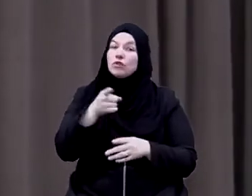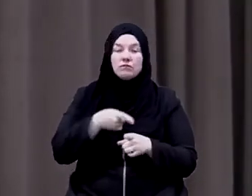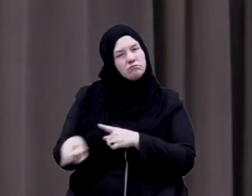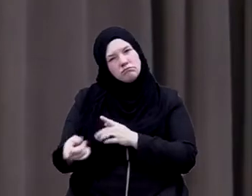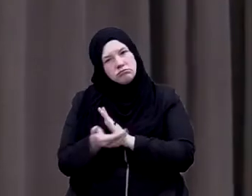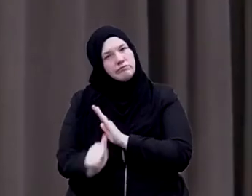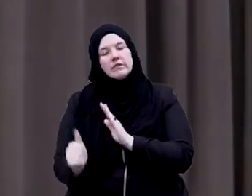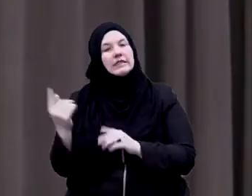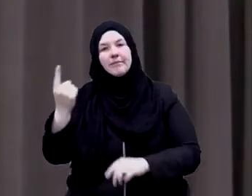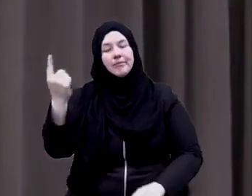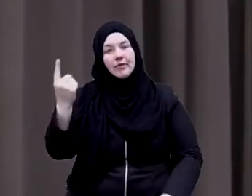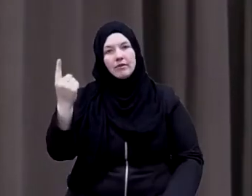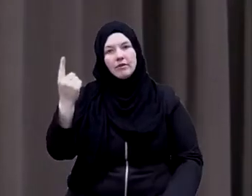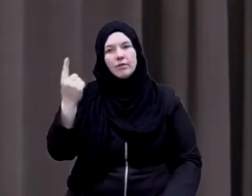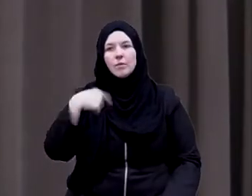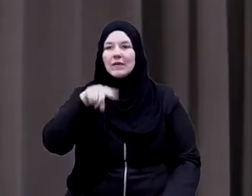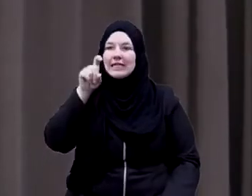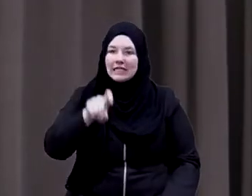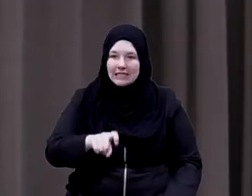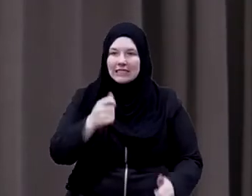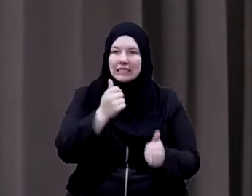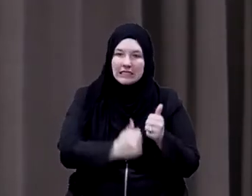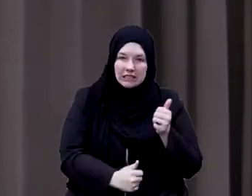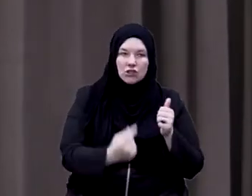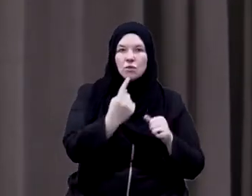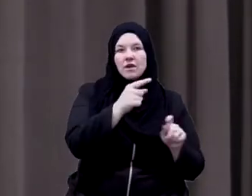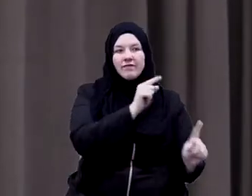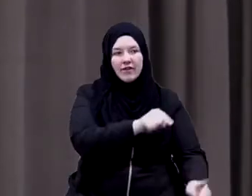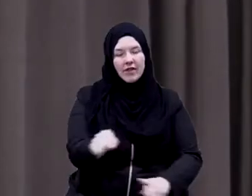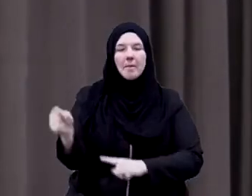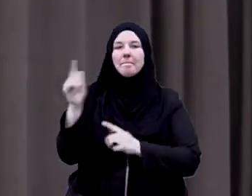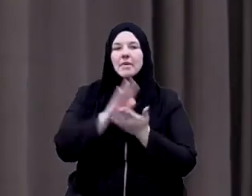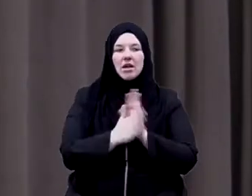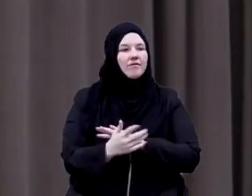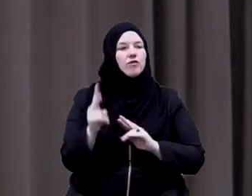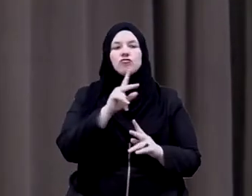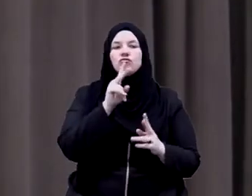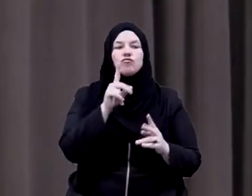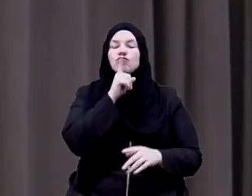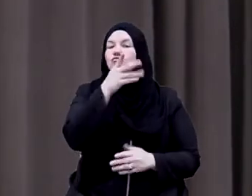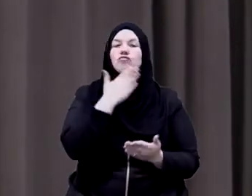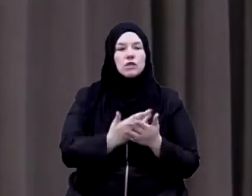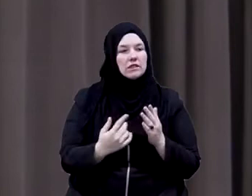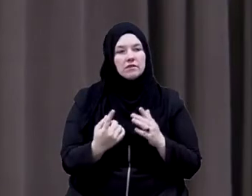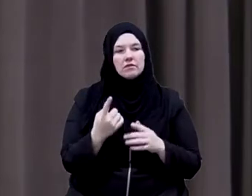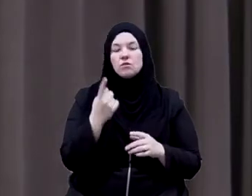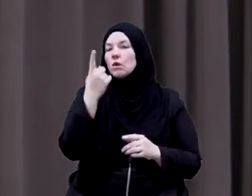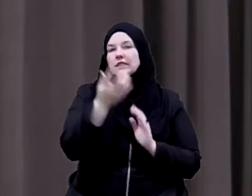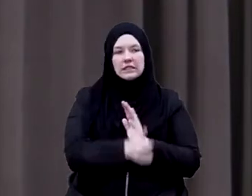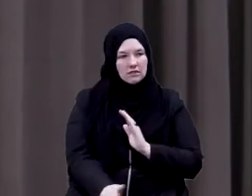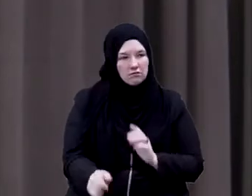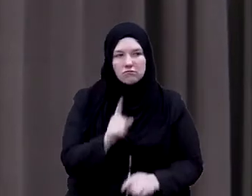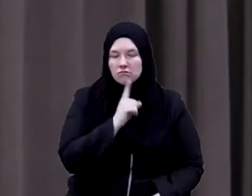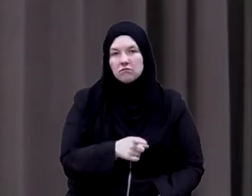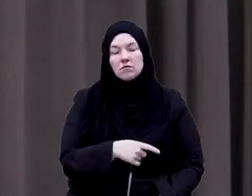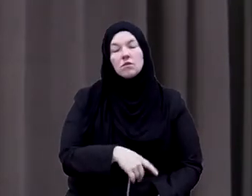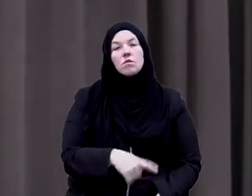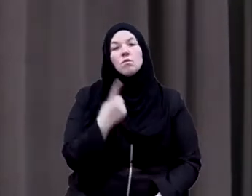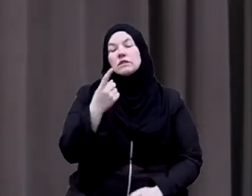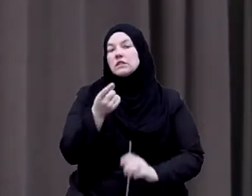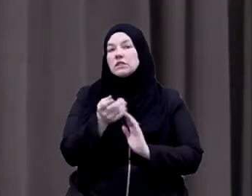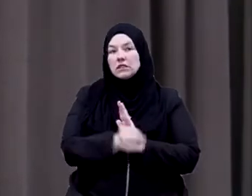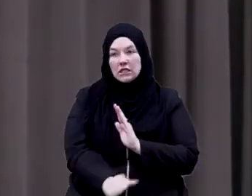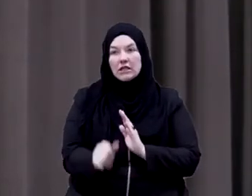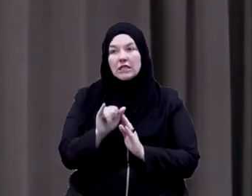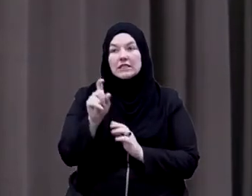something. We need every one of them to be very good at something. Something that is necessary